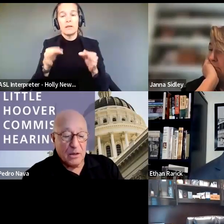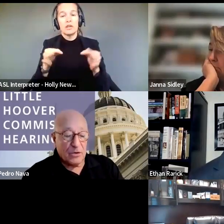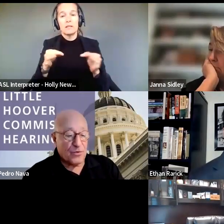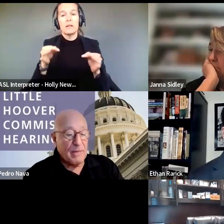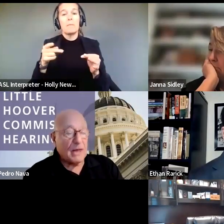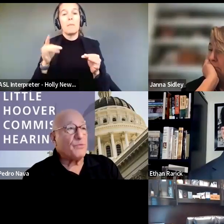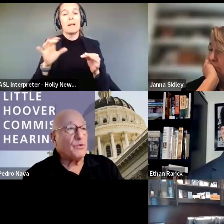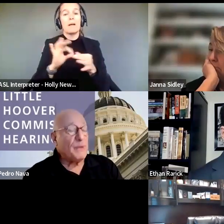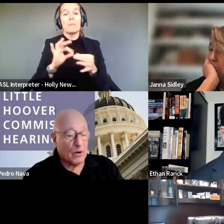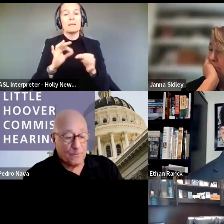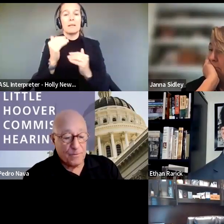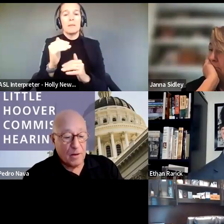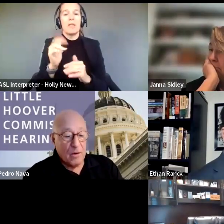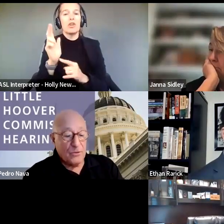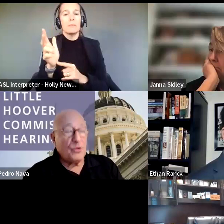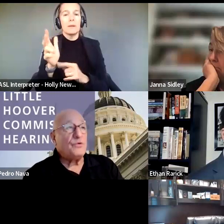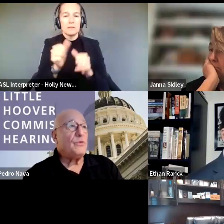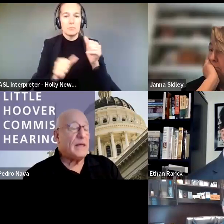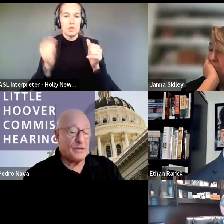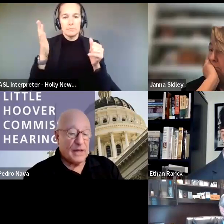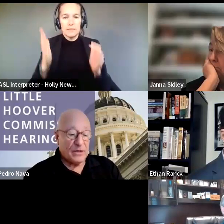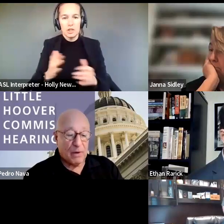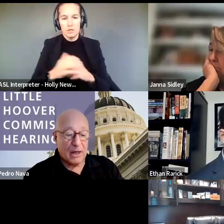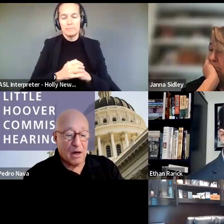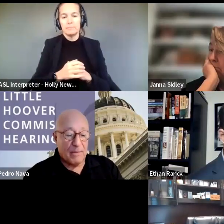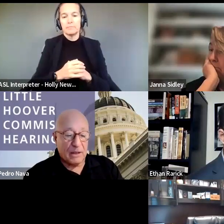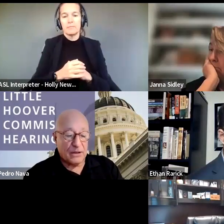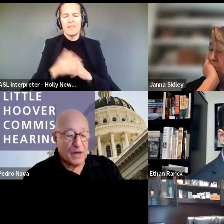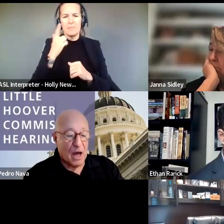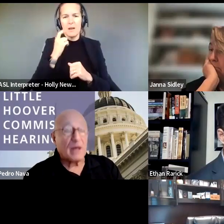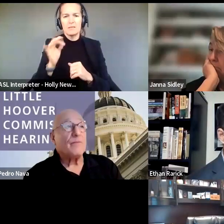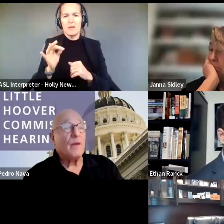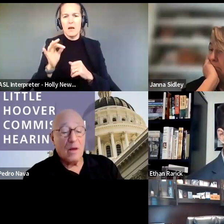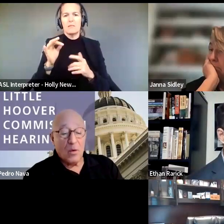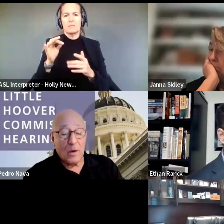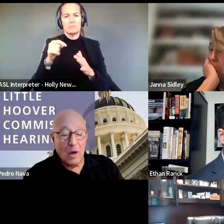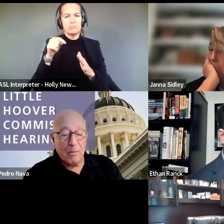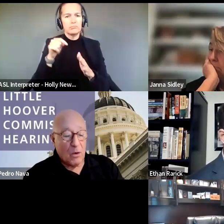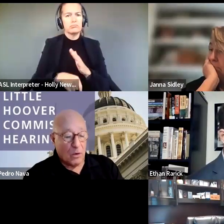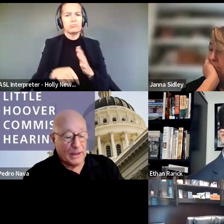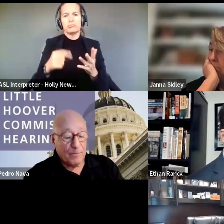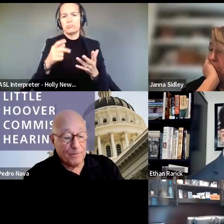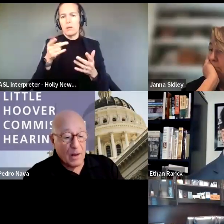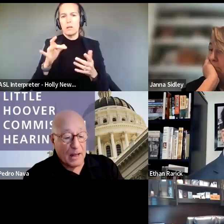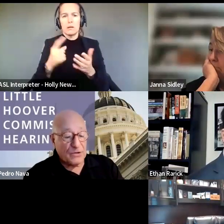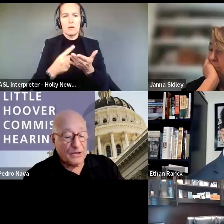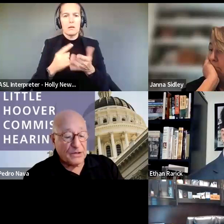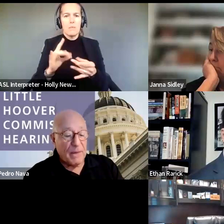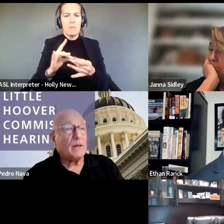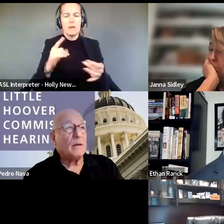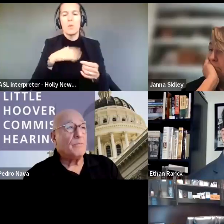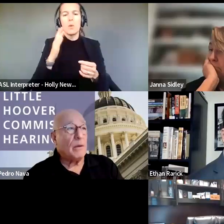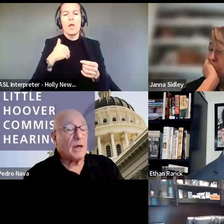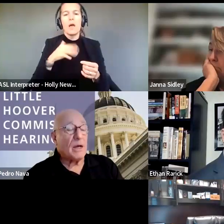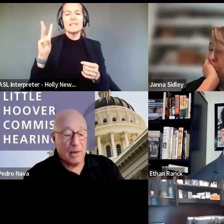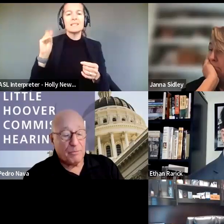limited to 3 minutes per speaker. Due to the intense public comment in this topic, we will be holding a